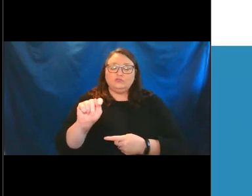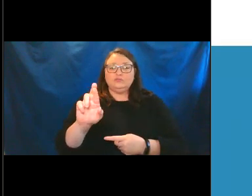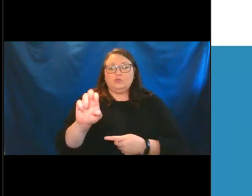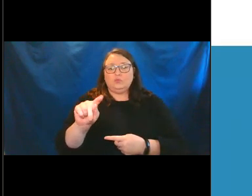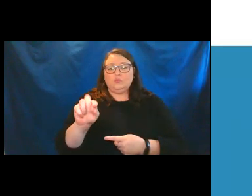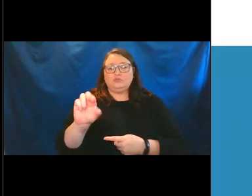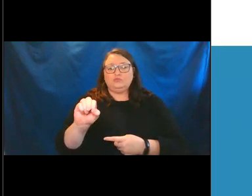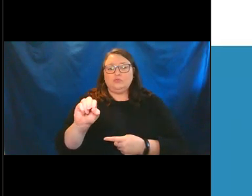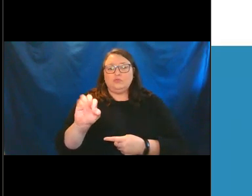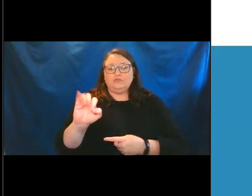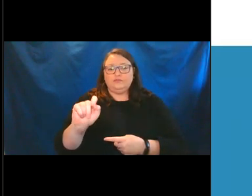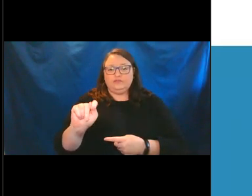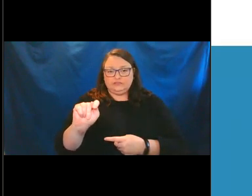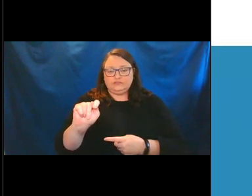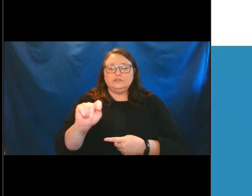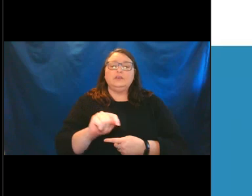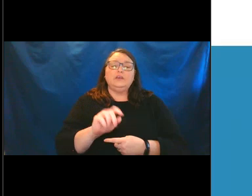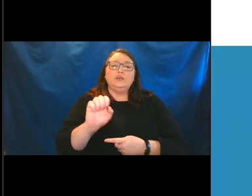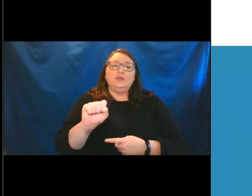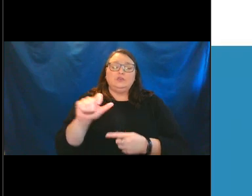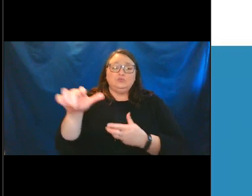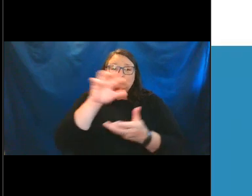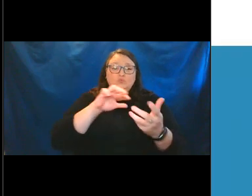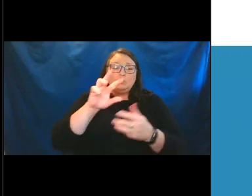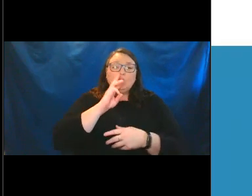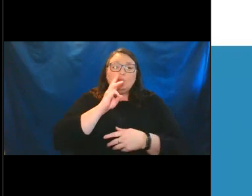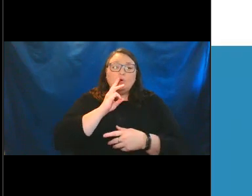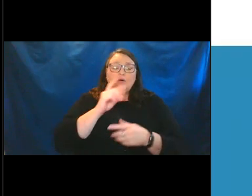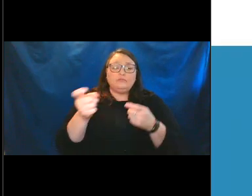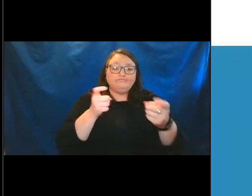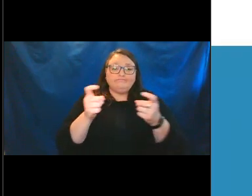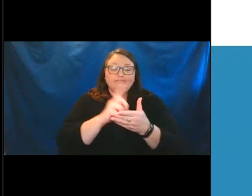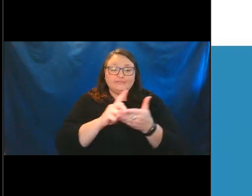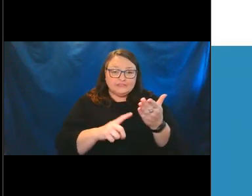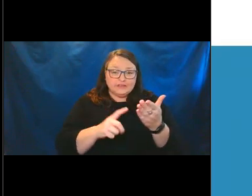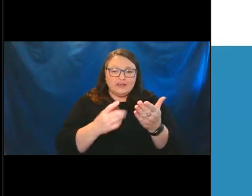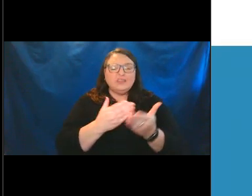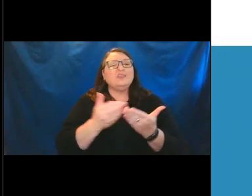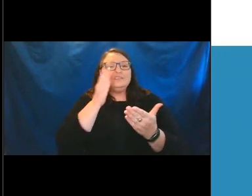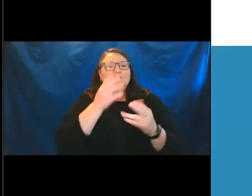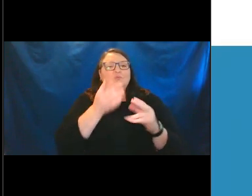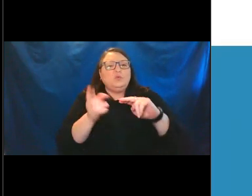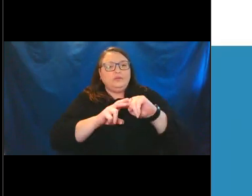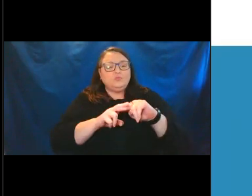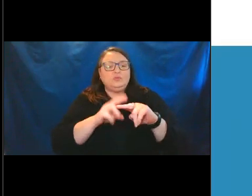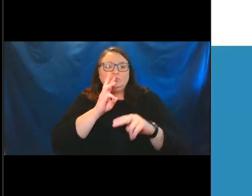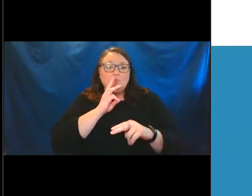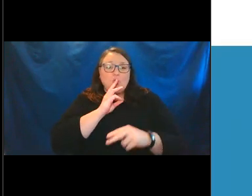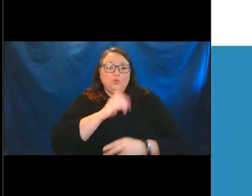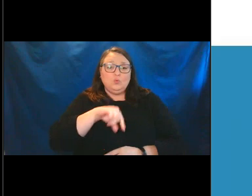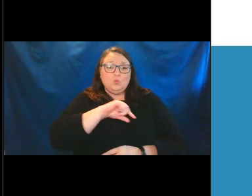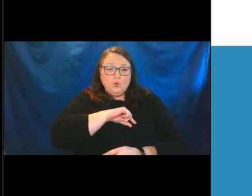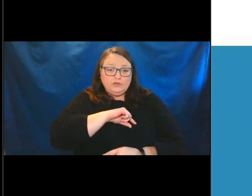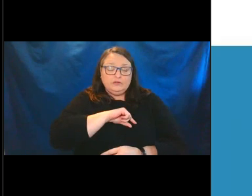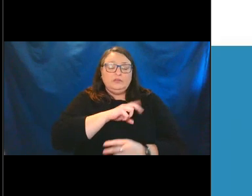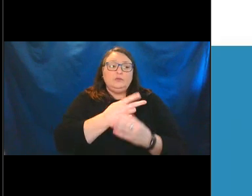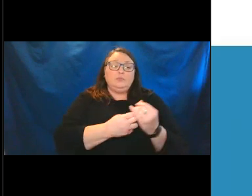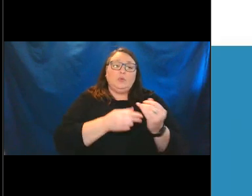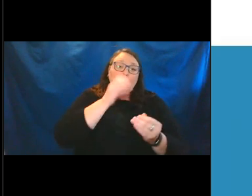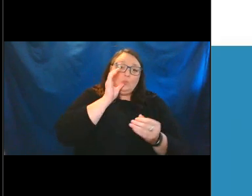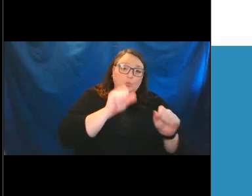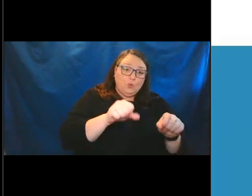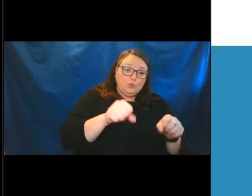management designs, things that it will increase water quality, both potable